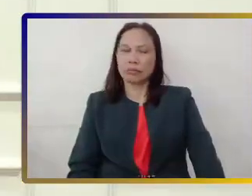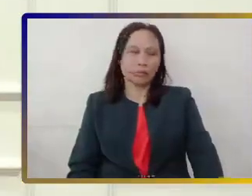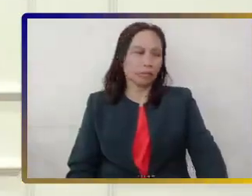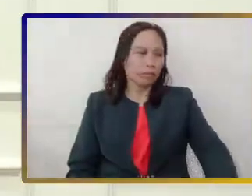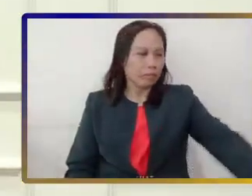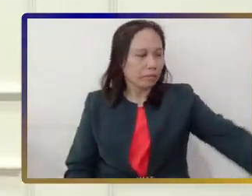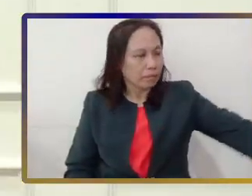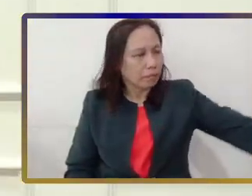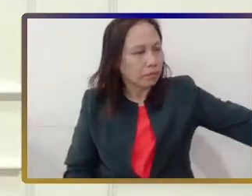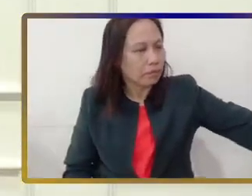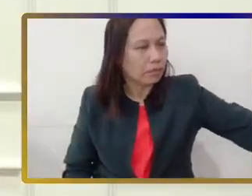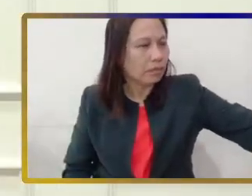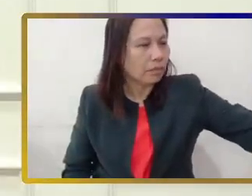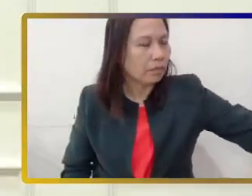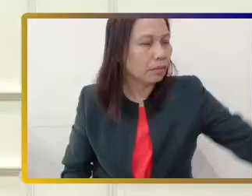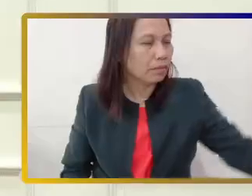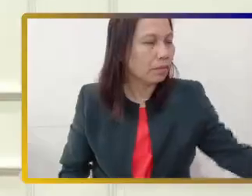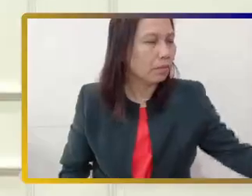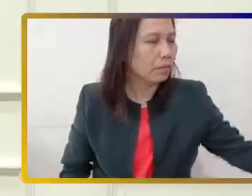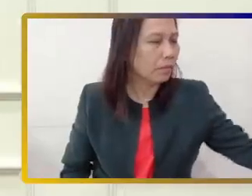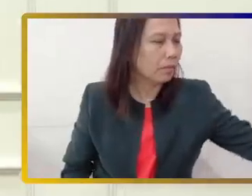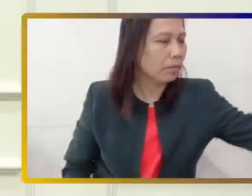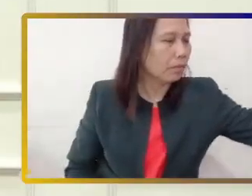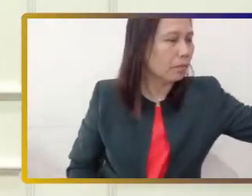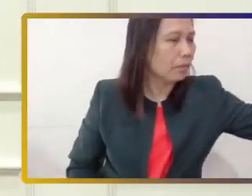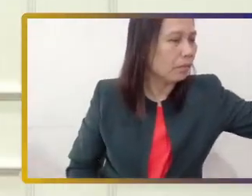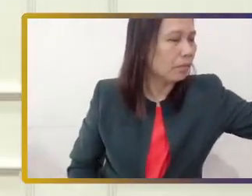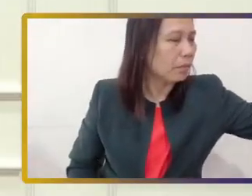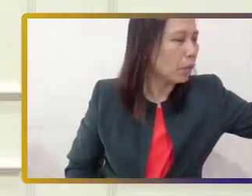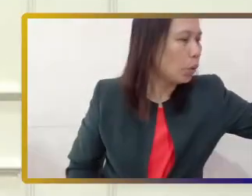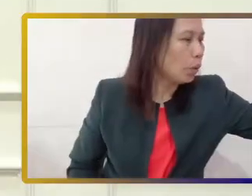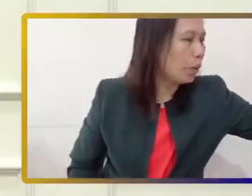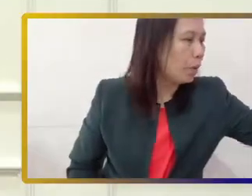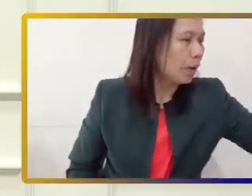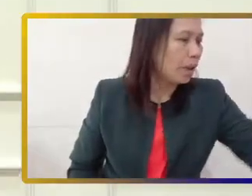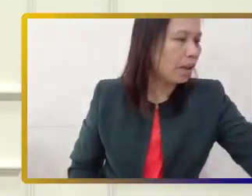15 Second thessaloniansap 2 ver